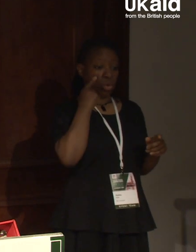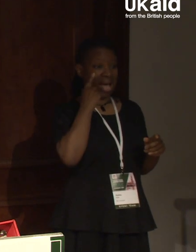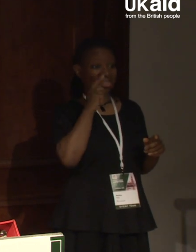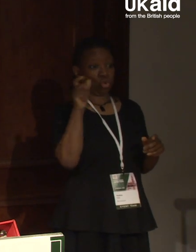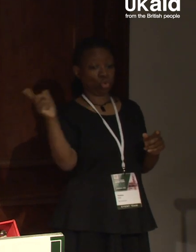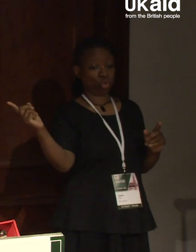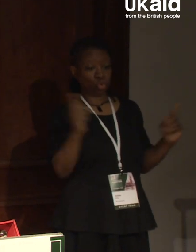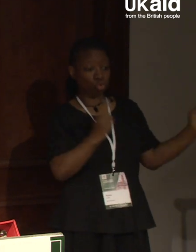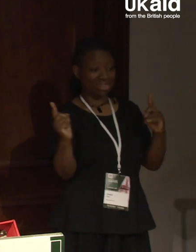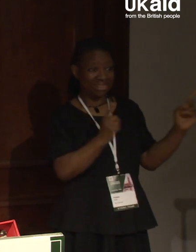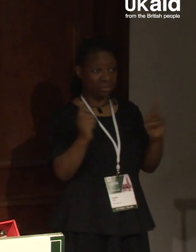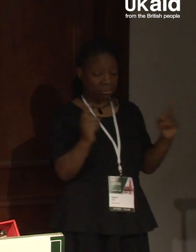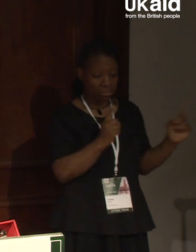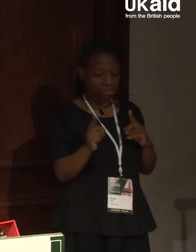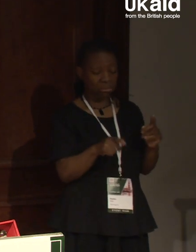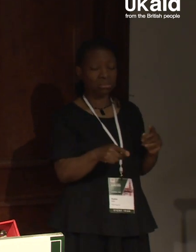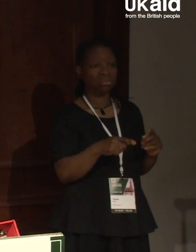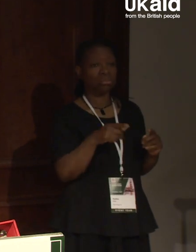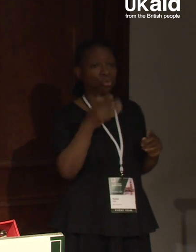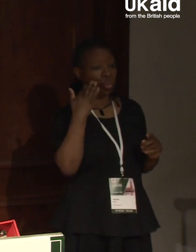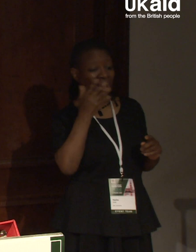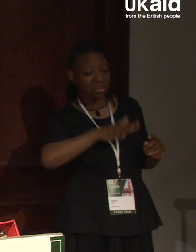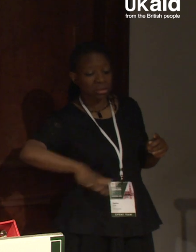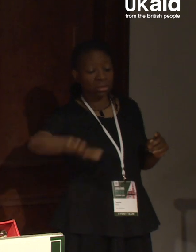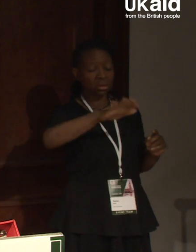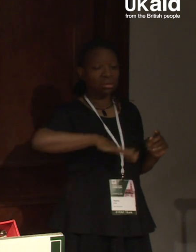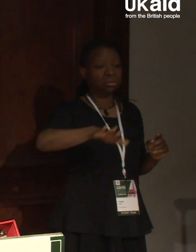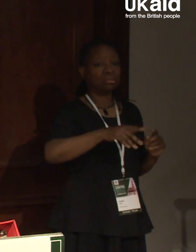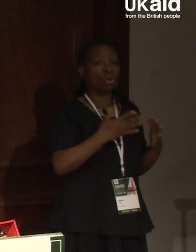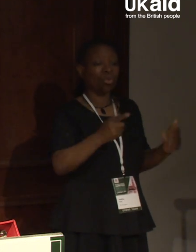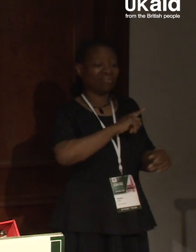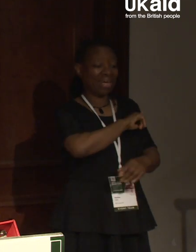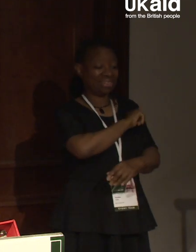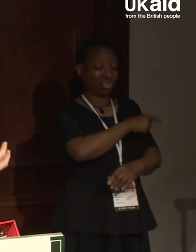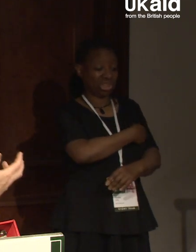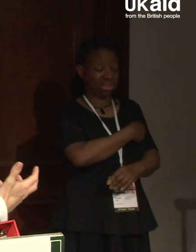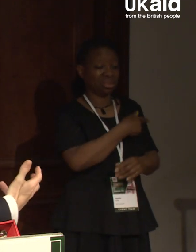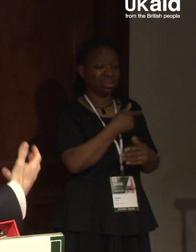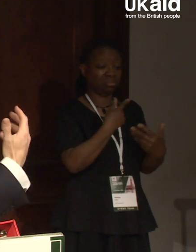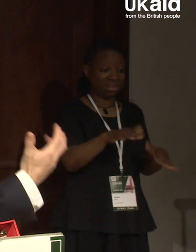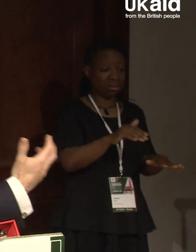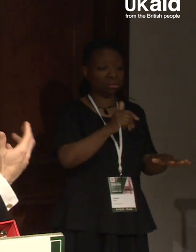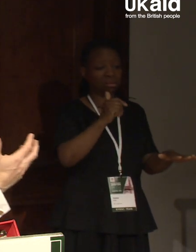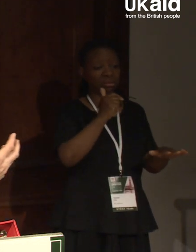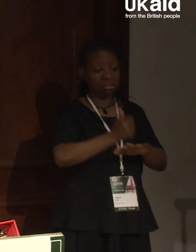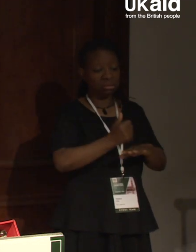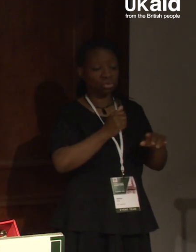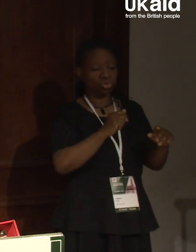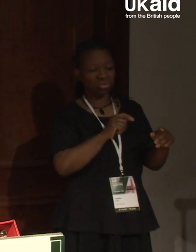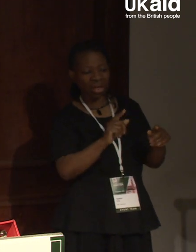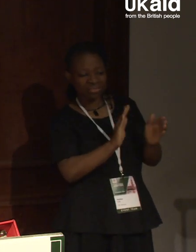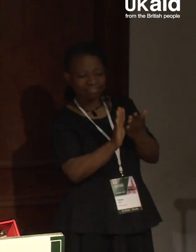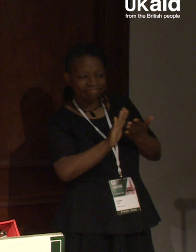the wetlands around Azraq, for example. A lot of energy has been put in since the early 1990s into restoring this unique environmental